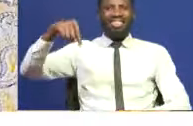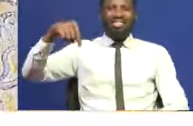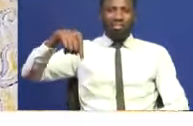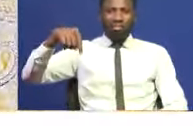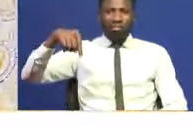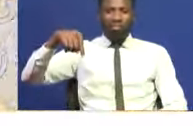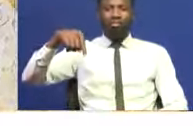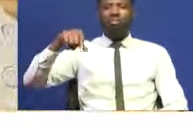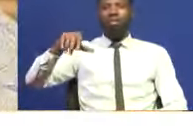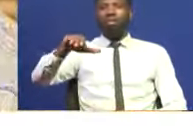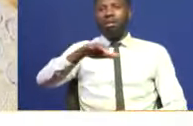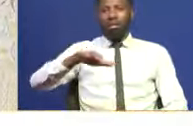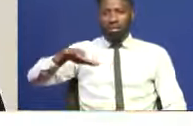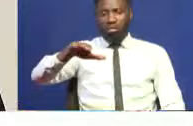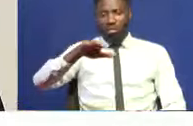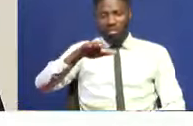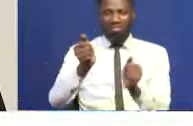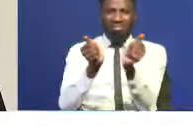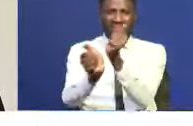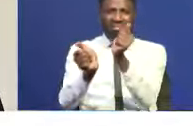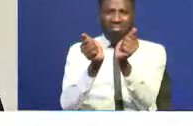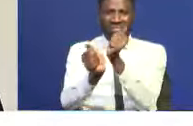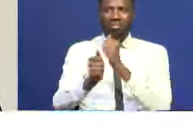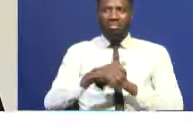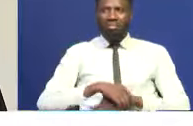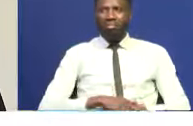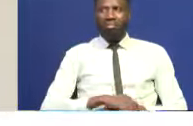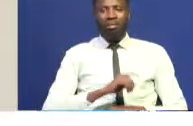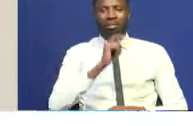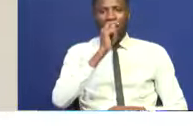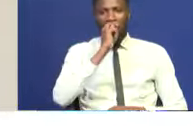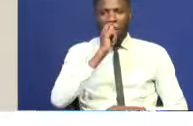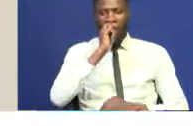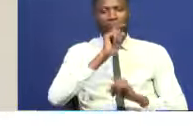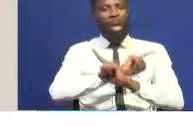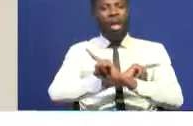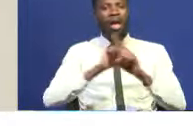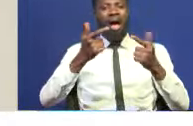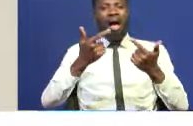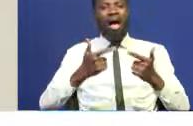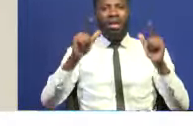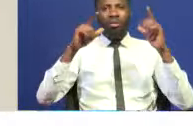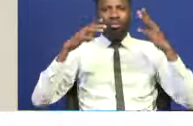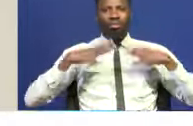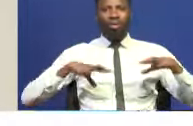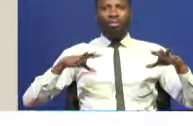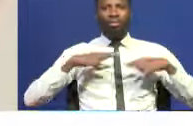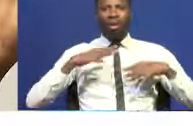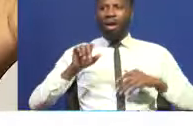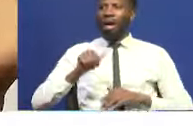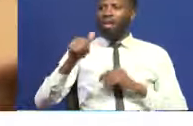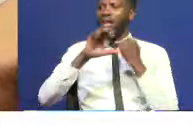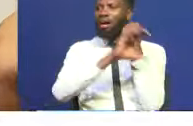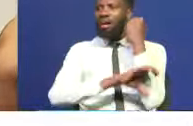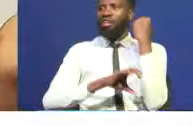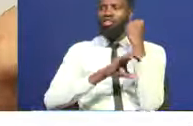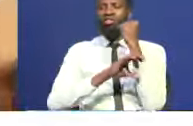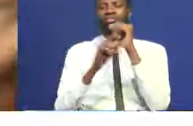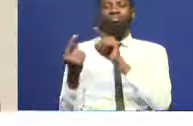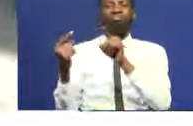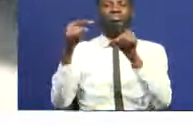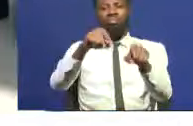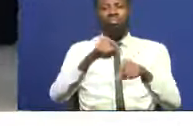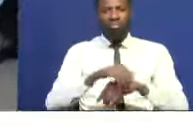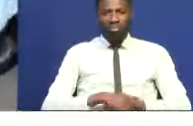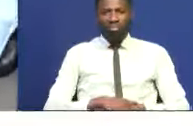To this place where they went to torture us. Tanzania is not allowing nationals into its country. Why were you at Tundu Lissu's